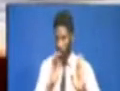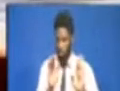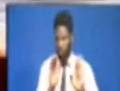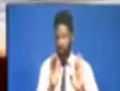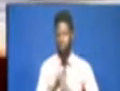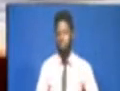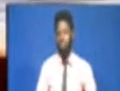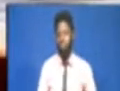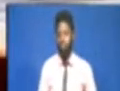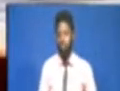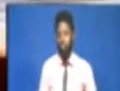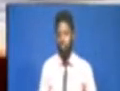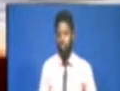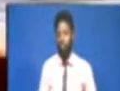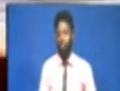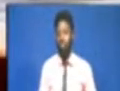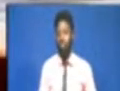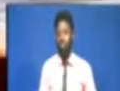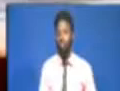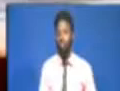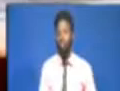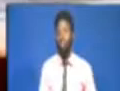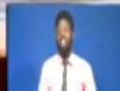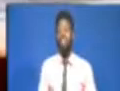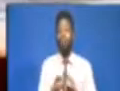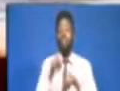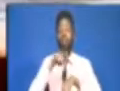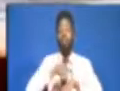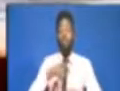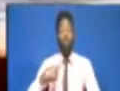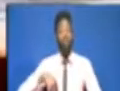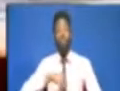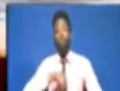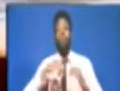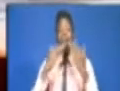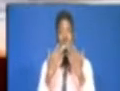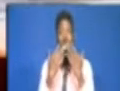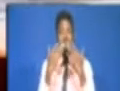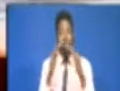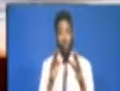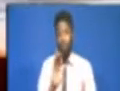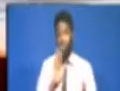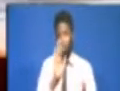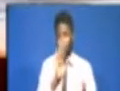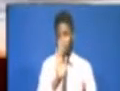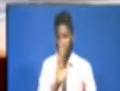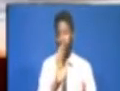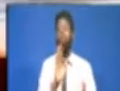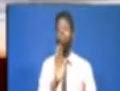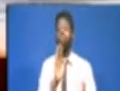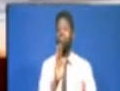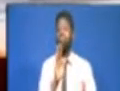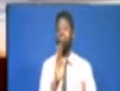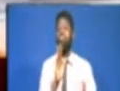nominee. And once we've gone through your documentation process,